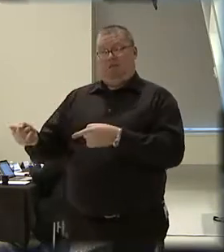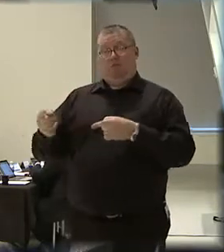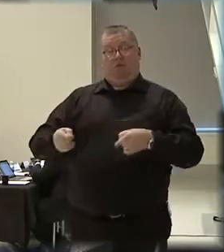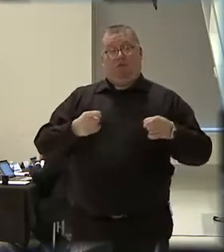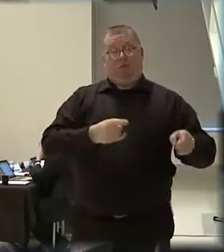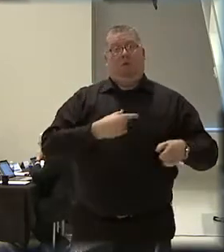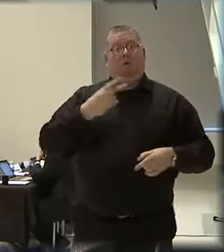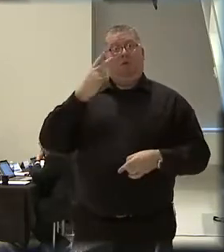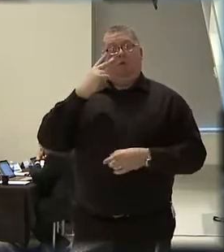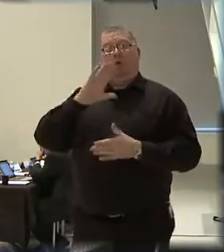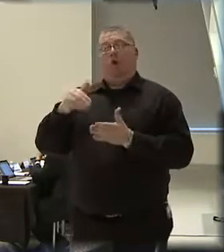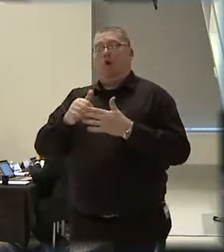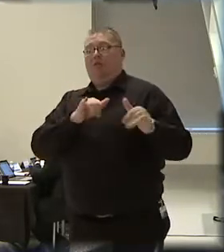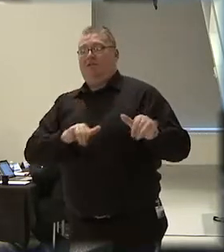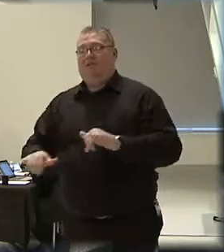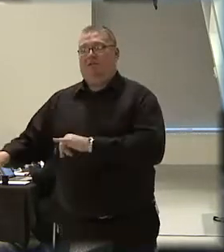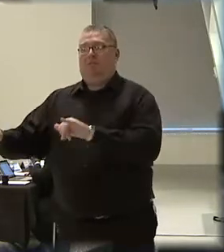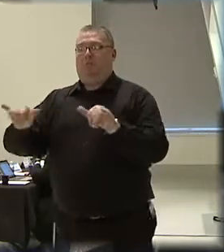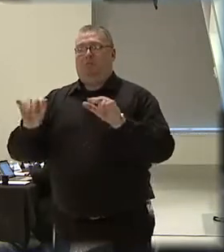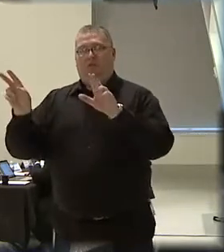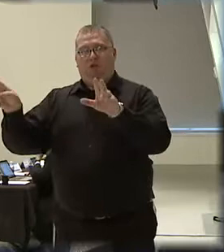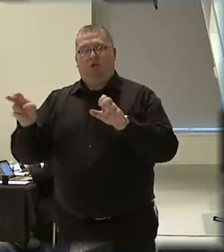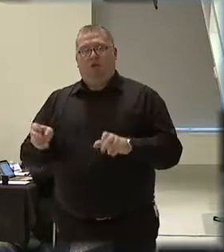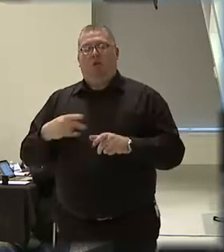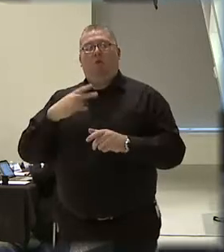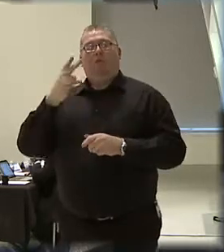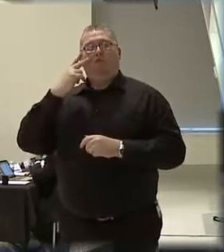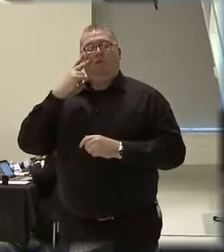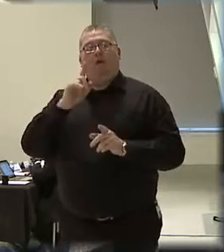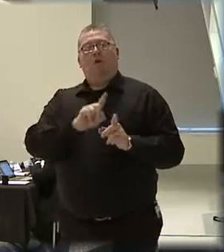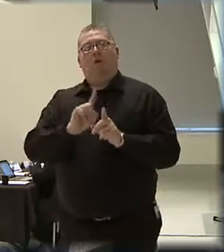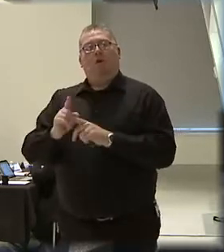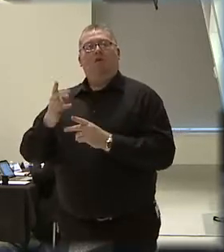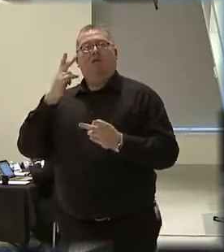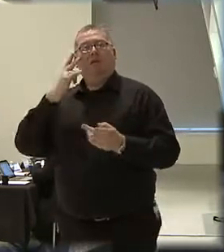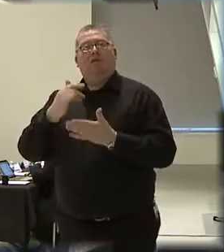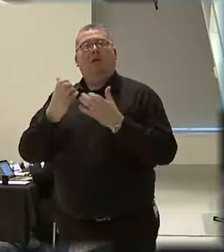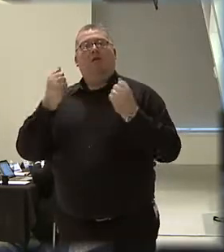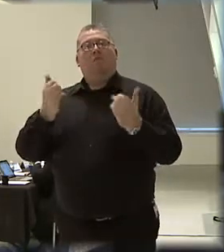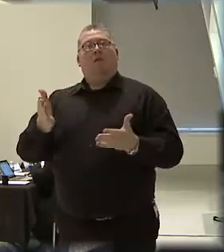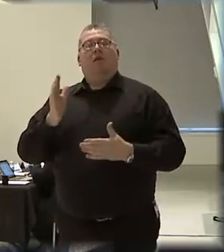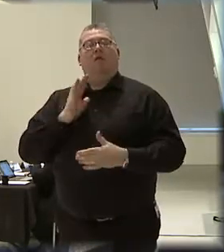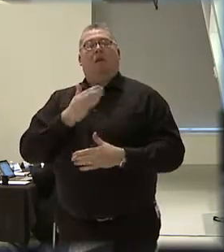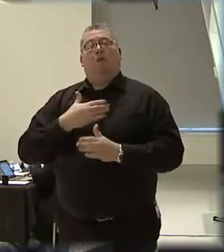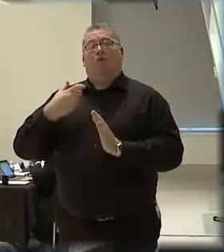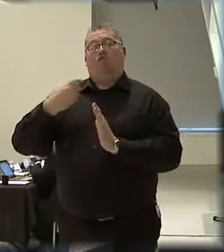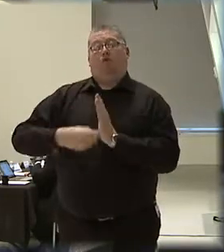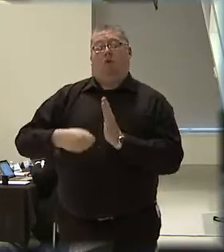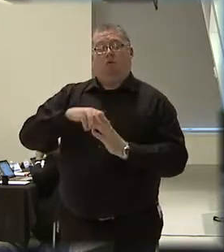mental illness. It also seemed that a number of our calls for service